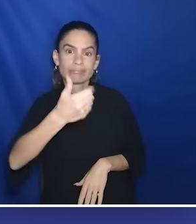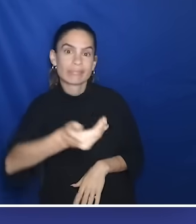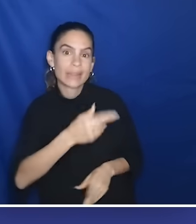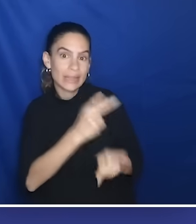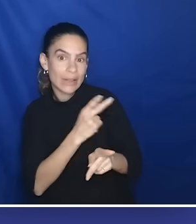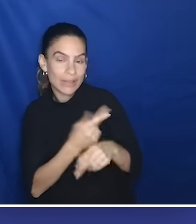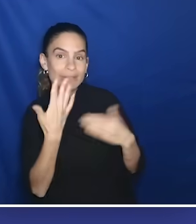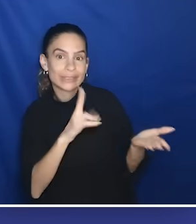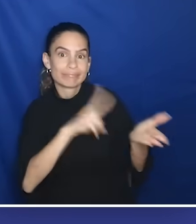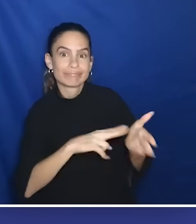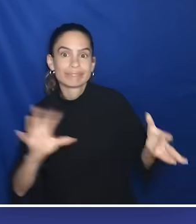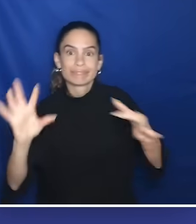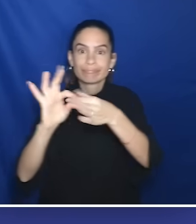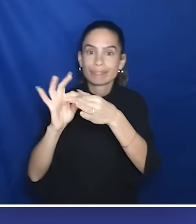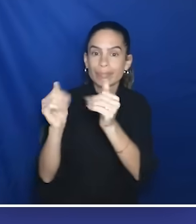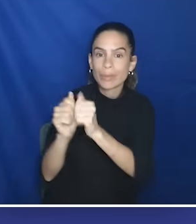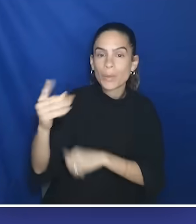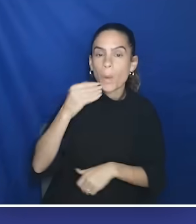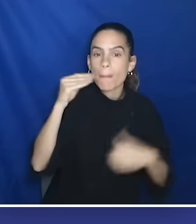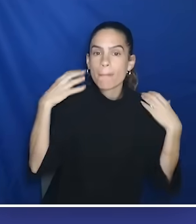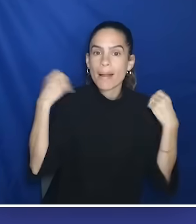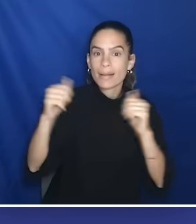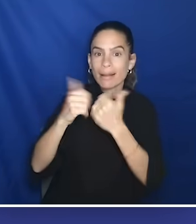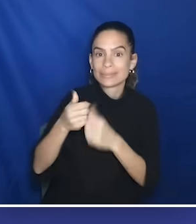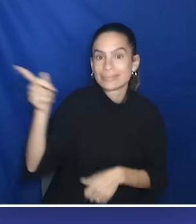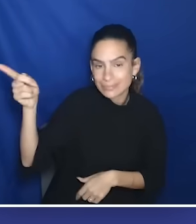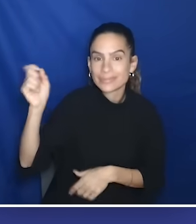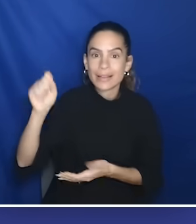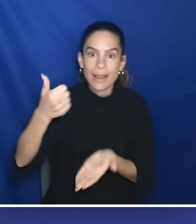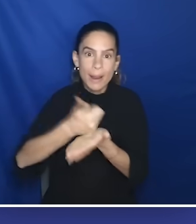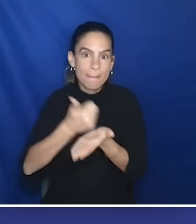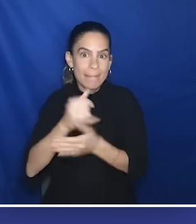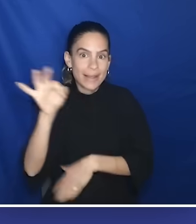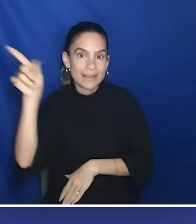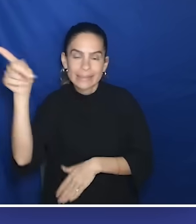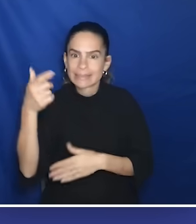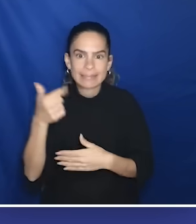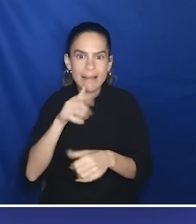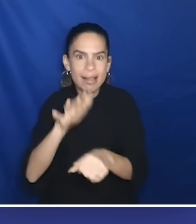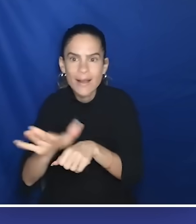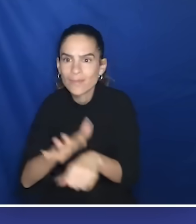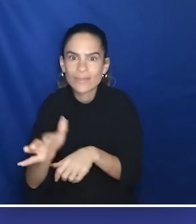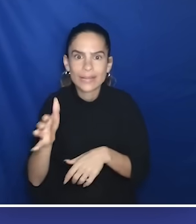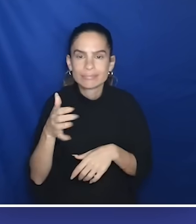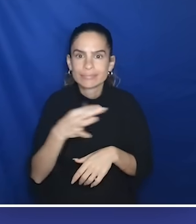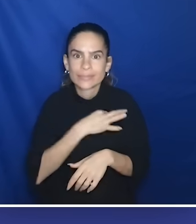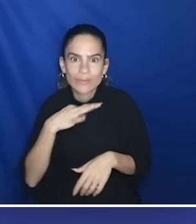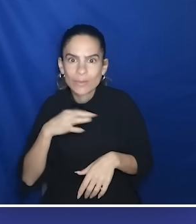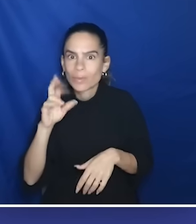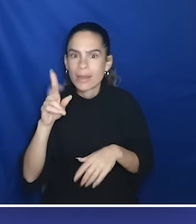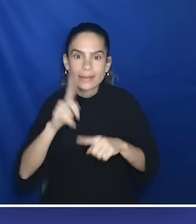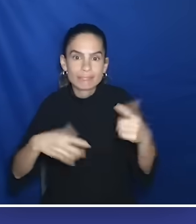can hire a caregiver who then works for your home health agency. This can help if agencies are short-staffed or don't have staff that meets